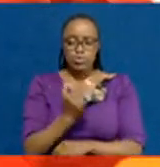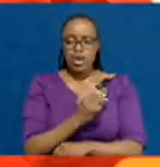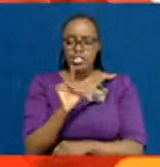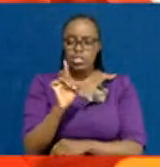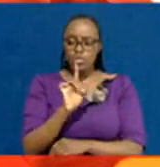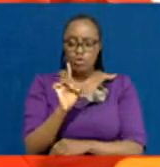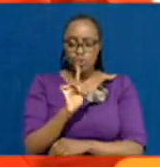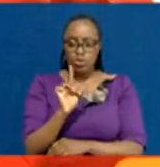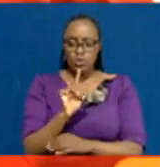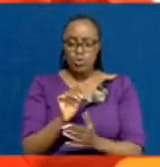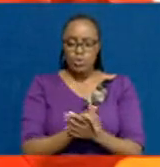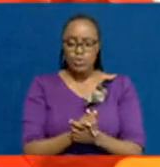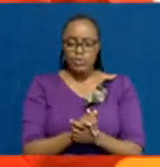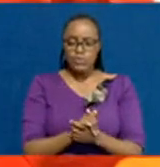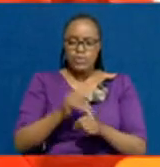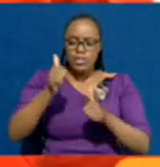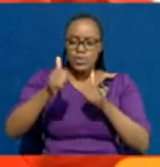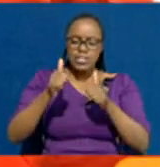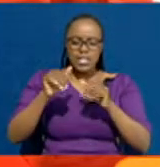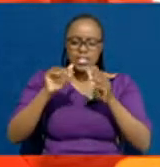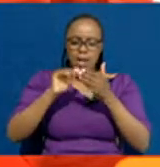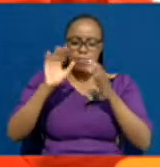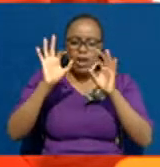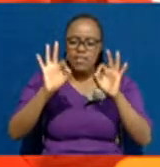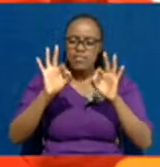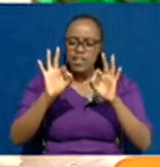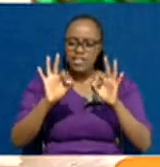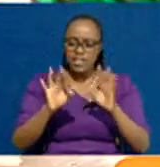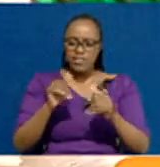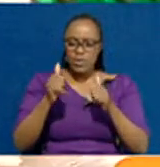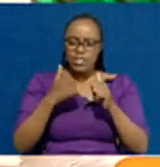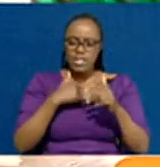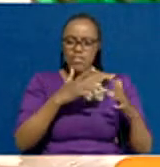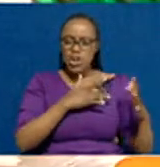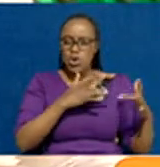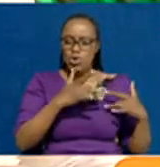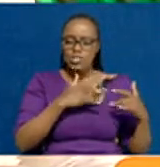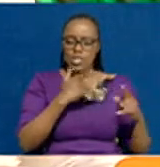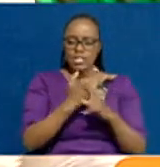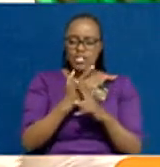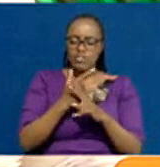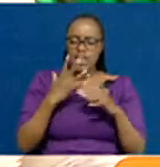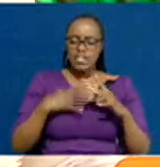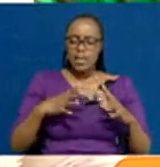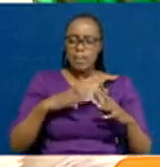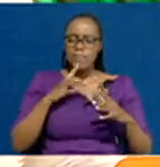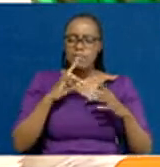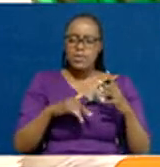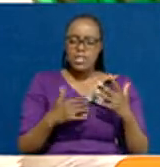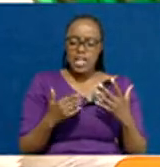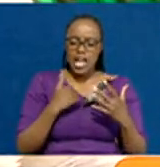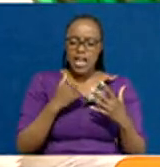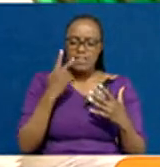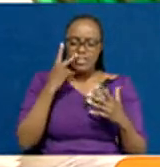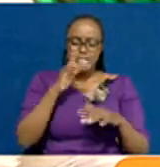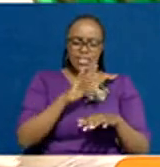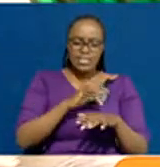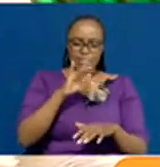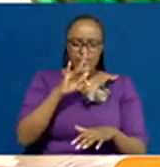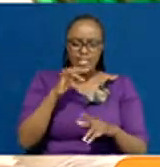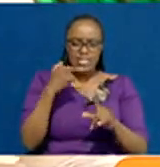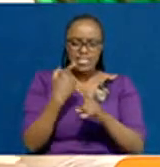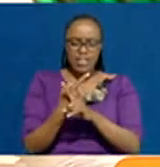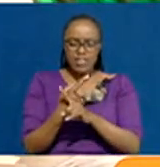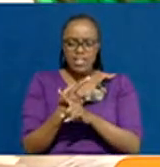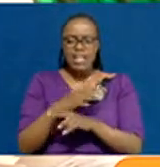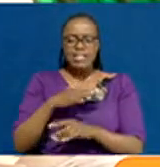Dr. Maritim, do we know which ones are more effective now? There's been a concern from different people saying that they've seen some side effects, sometimes even